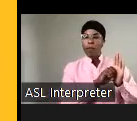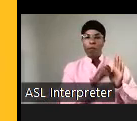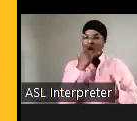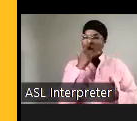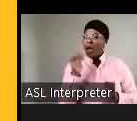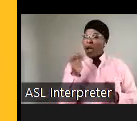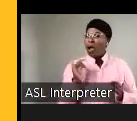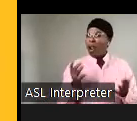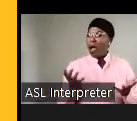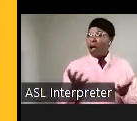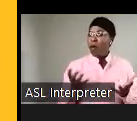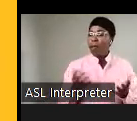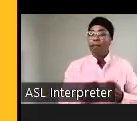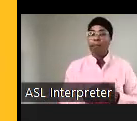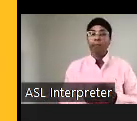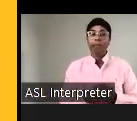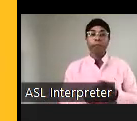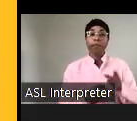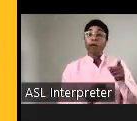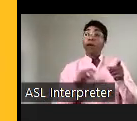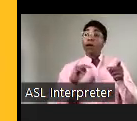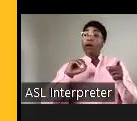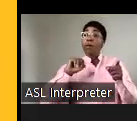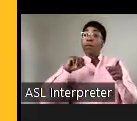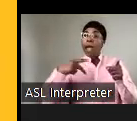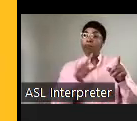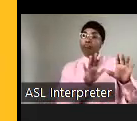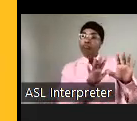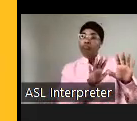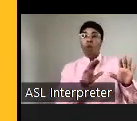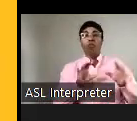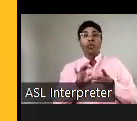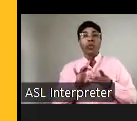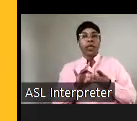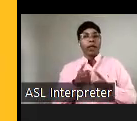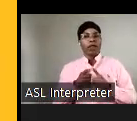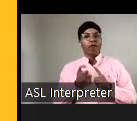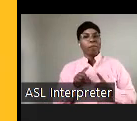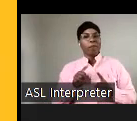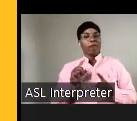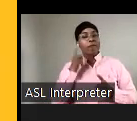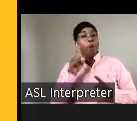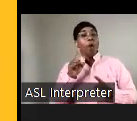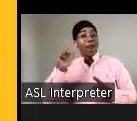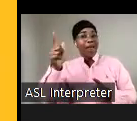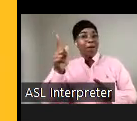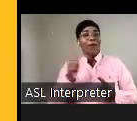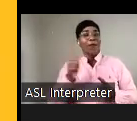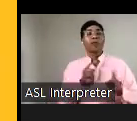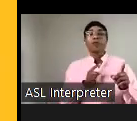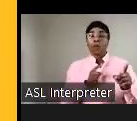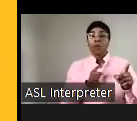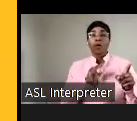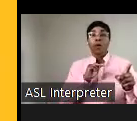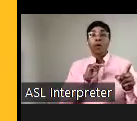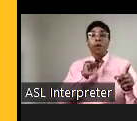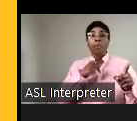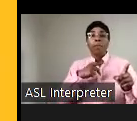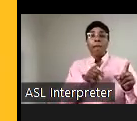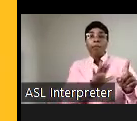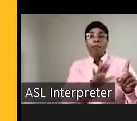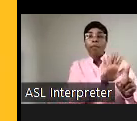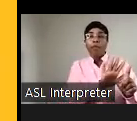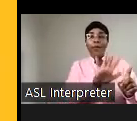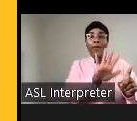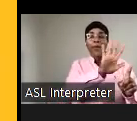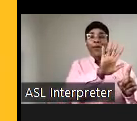action, this is a bunch of, to connect to Keith's talk a little bit later, this is a bunch of information on snowshoe hare